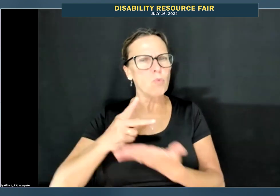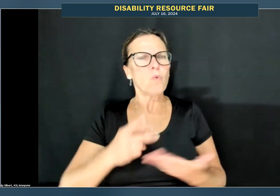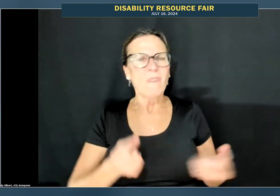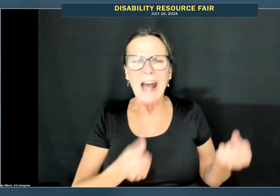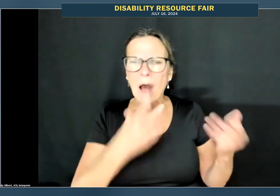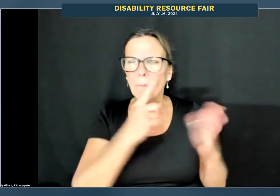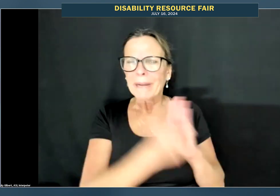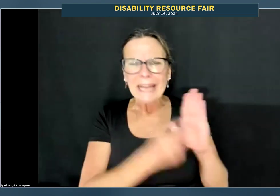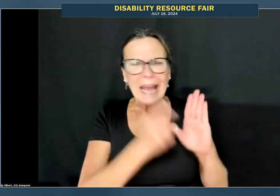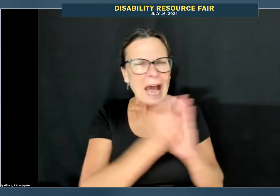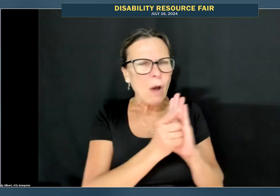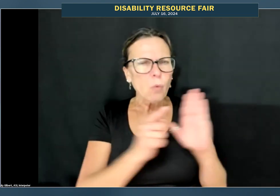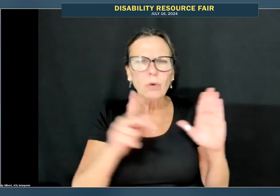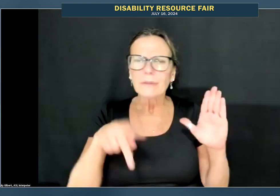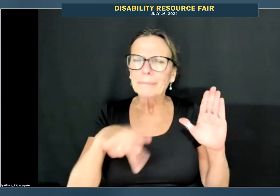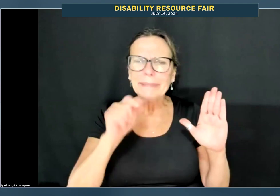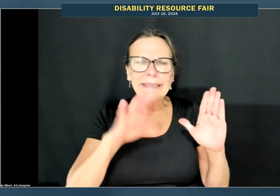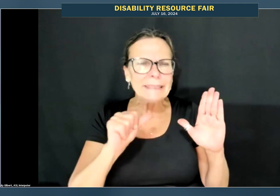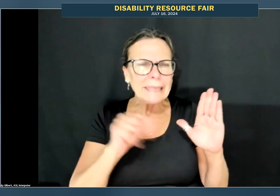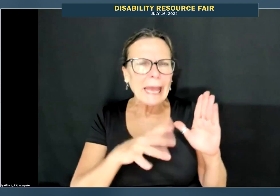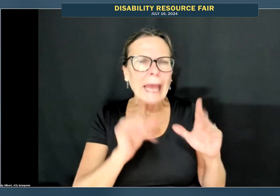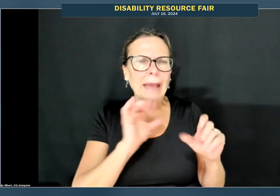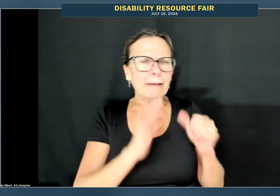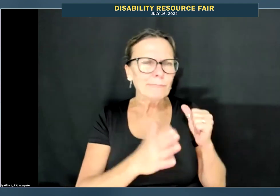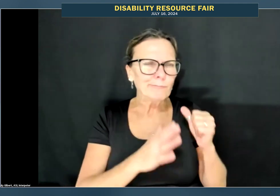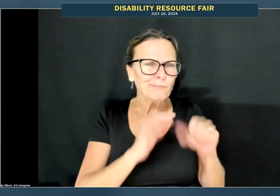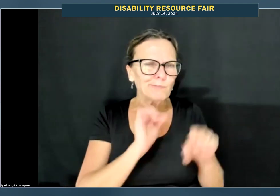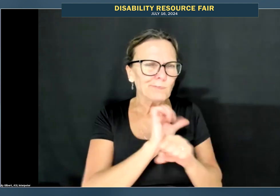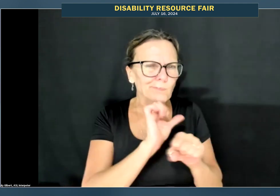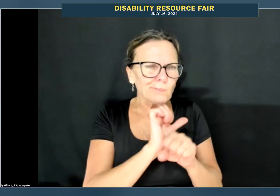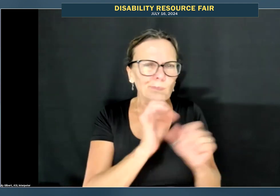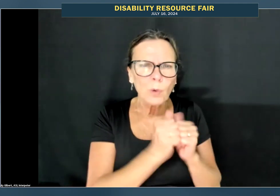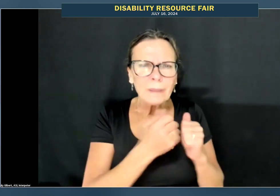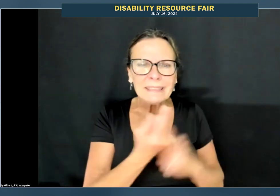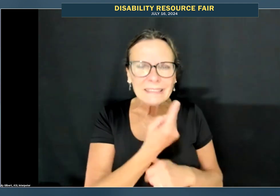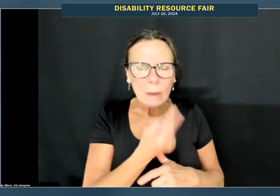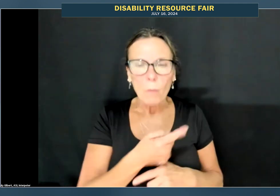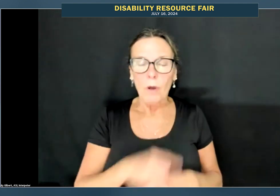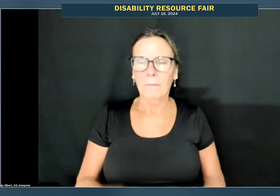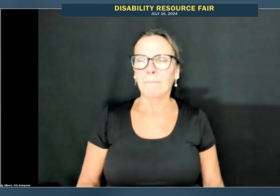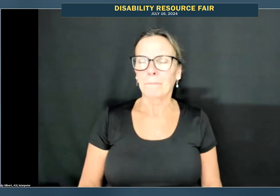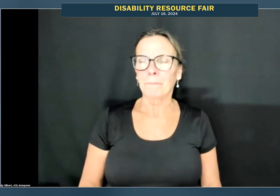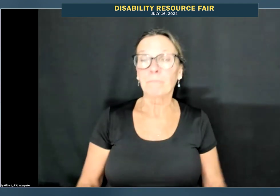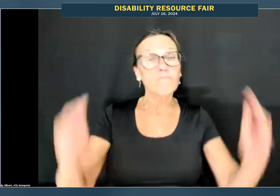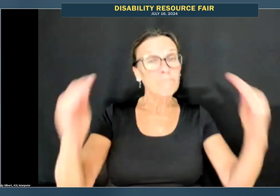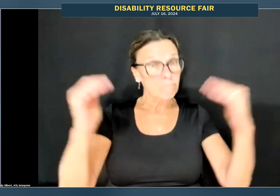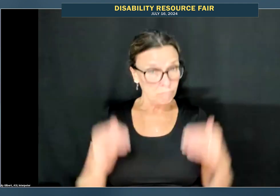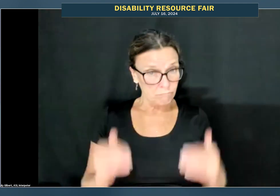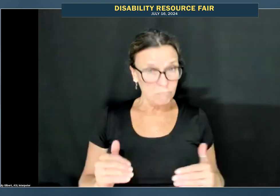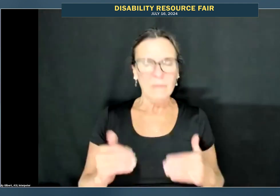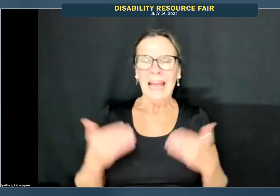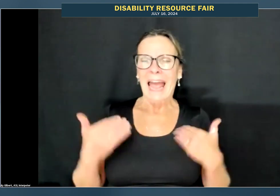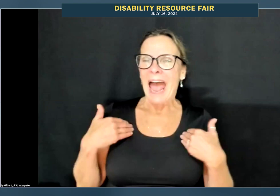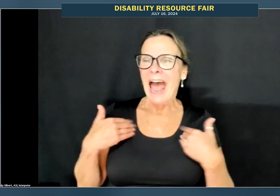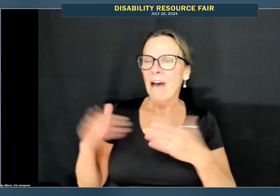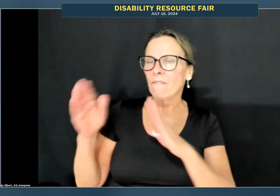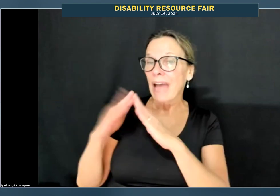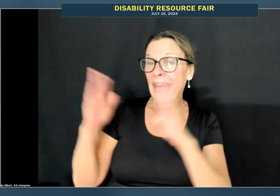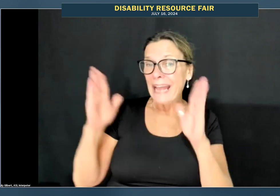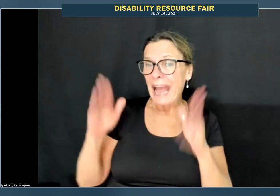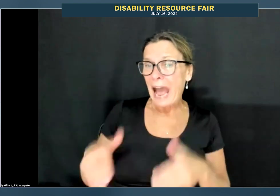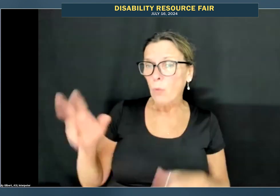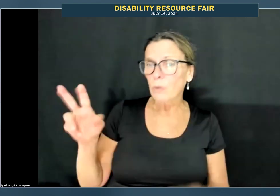the PCA program. Also, we have a housing